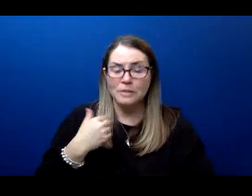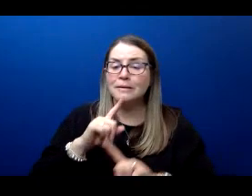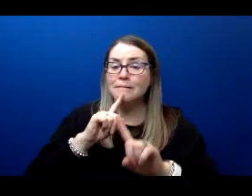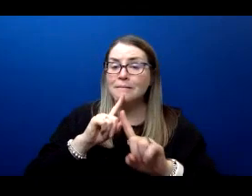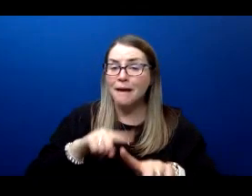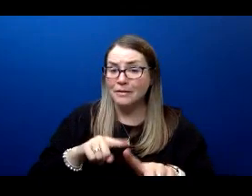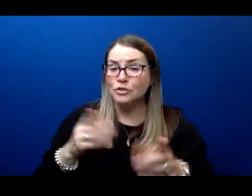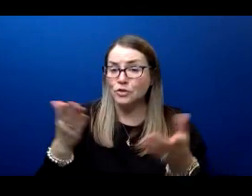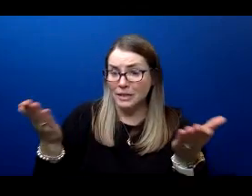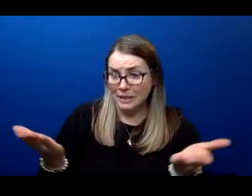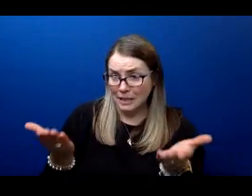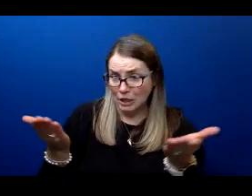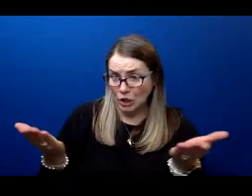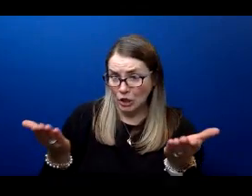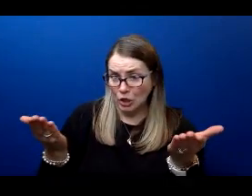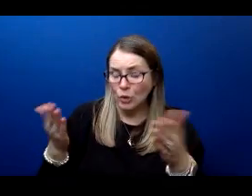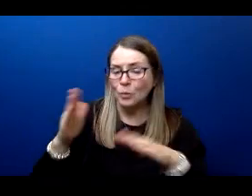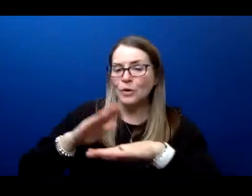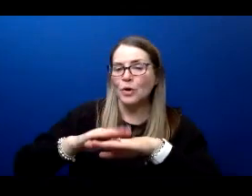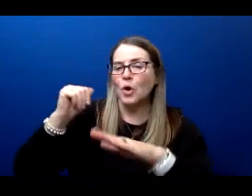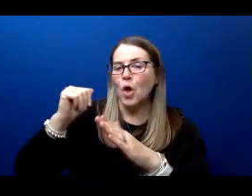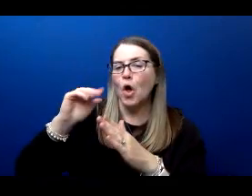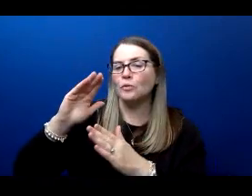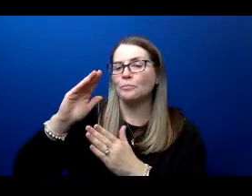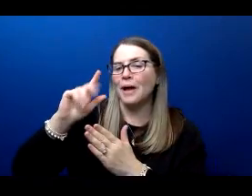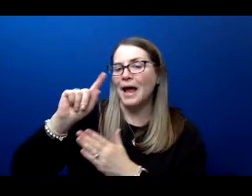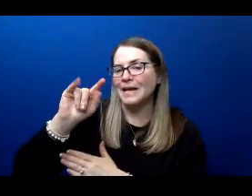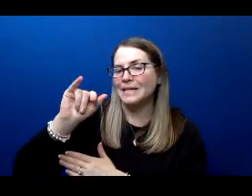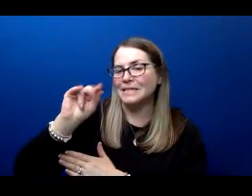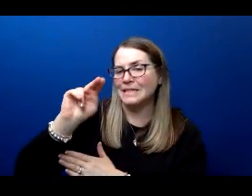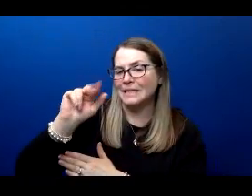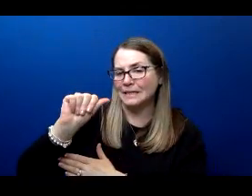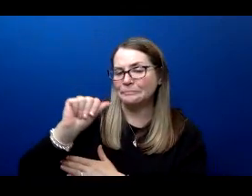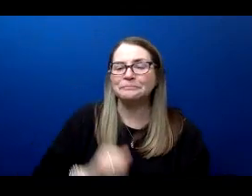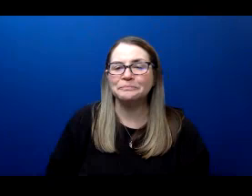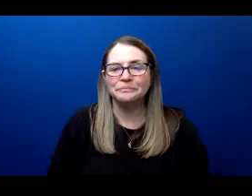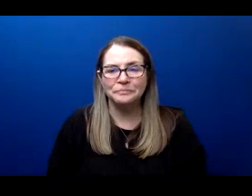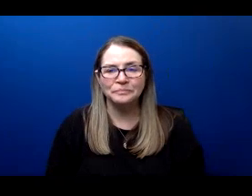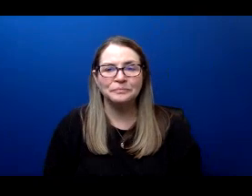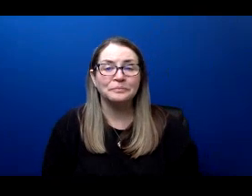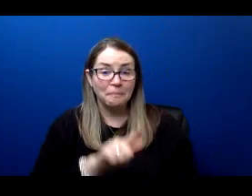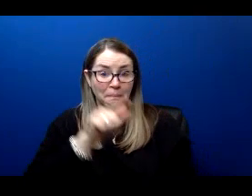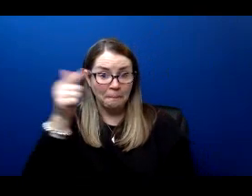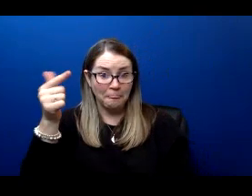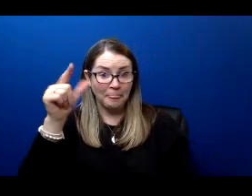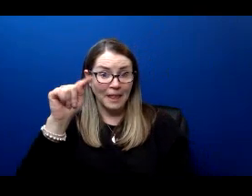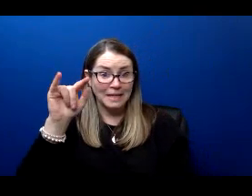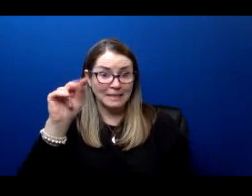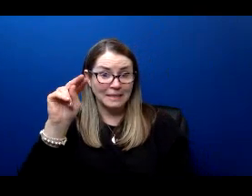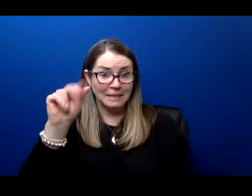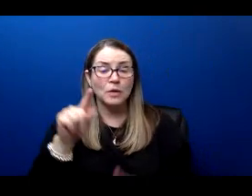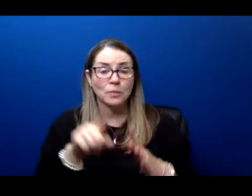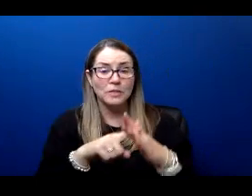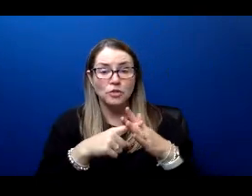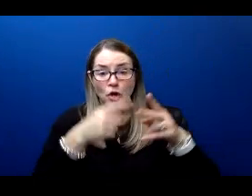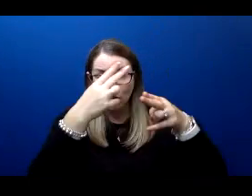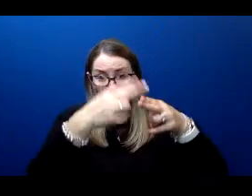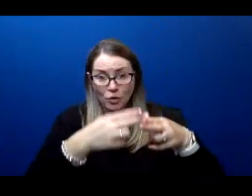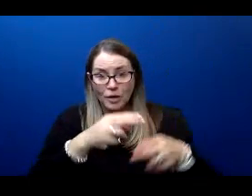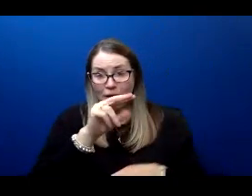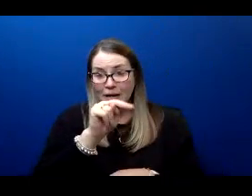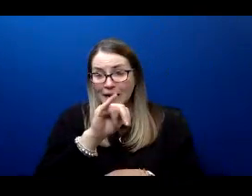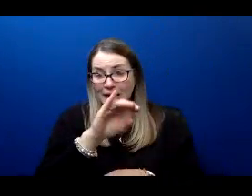name called by our program manager, Ms. Dortch? Thank you, Mr. Chair. Starting roll call with yourself, Nicholas